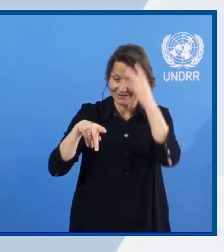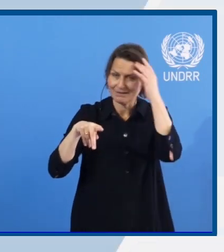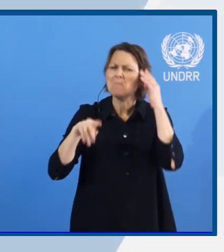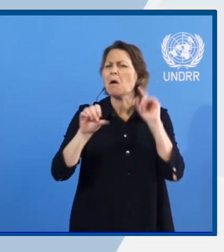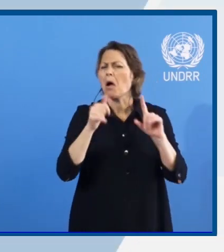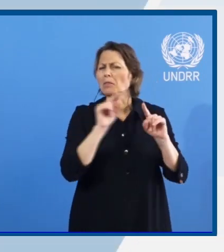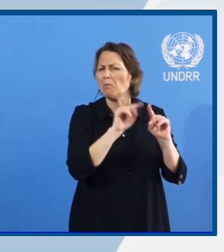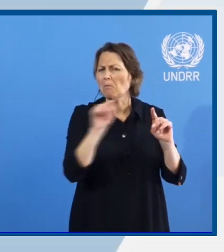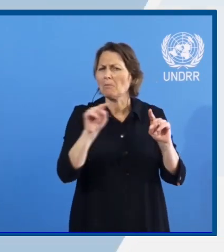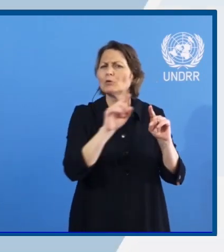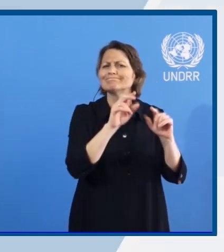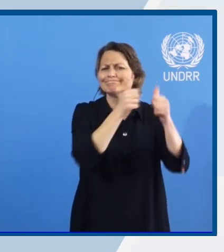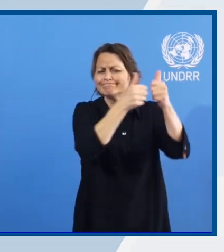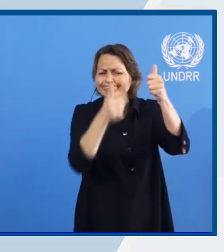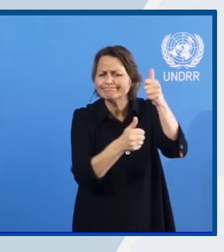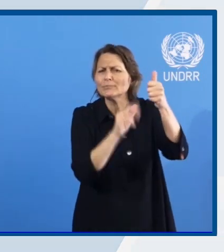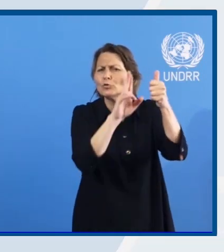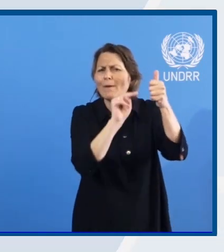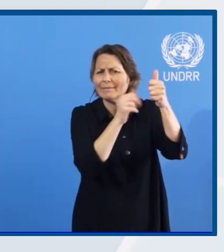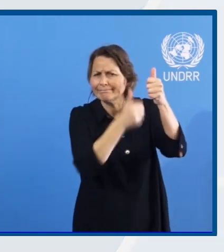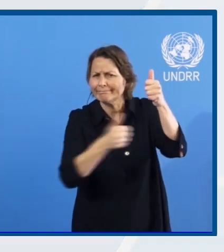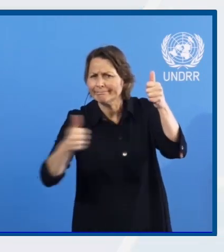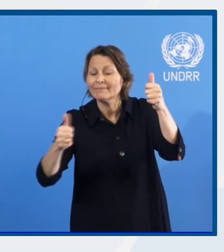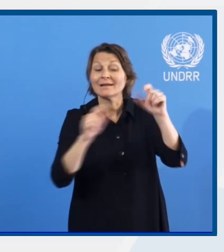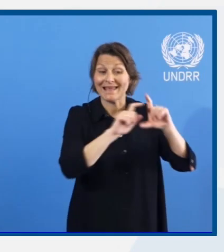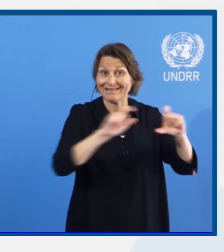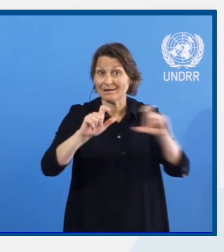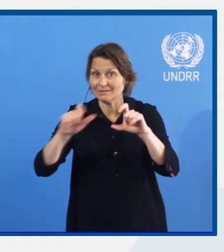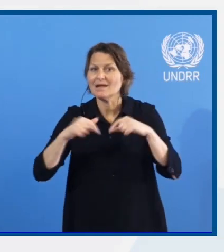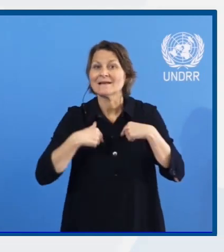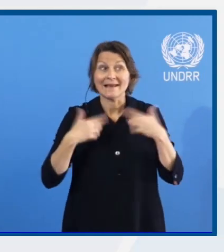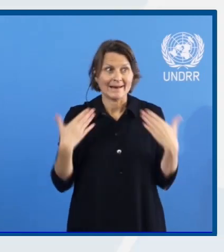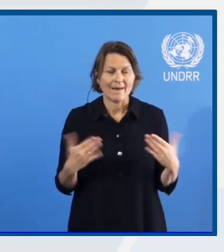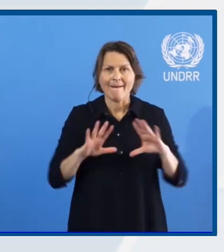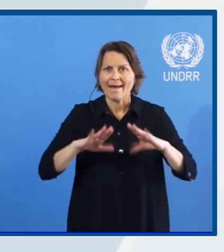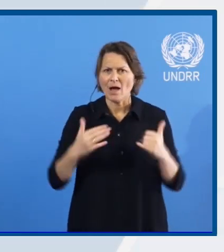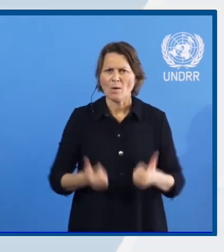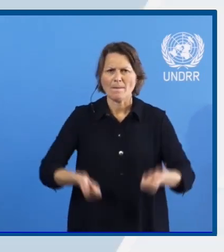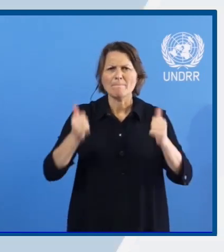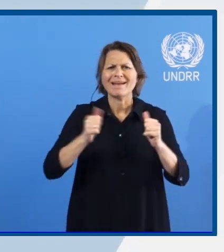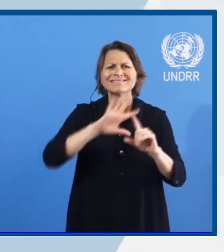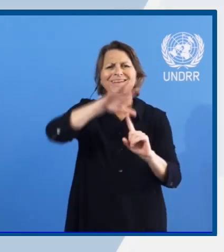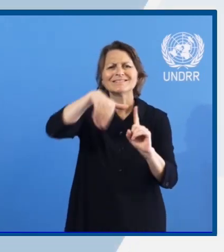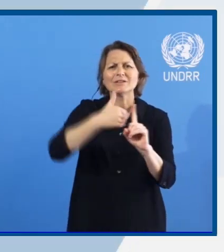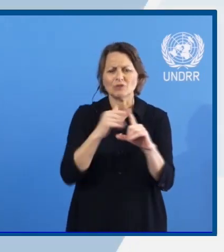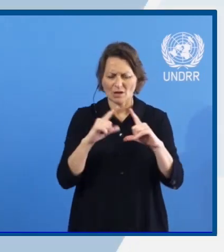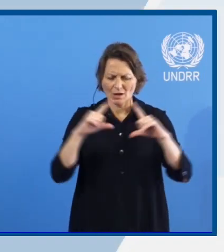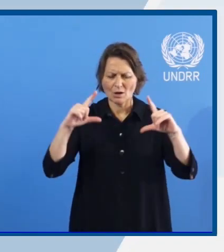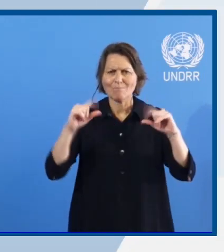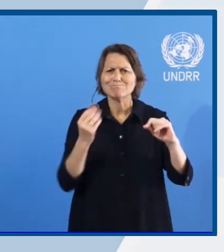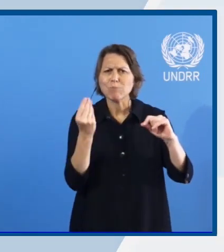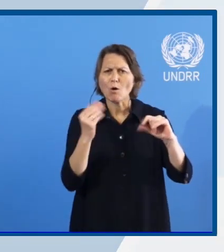closely working with the governments in putting the framework for the Sdg Bonds. And what is important here, again, if